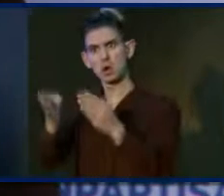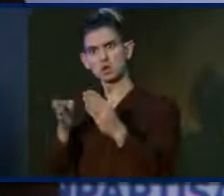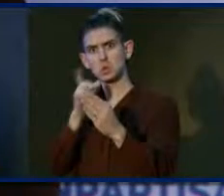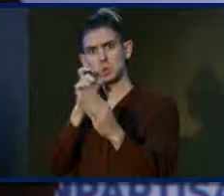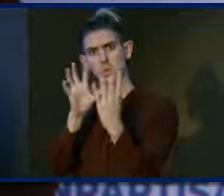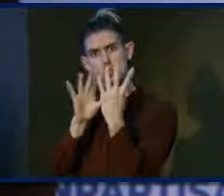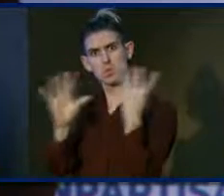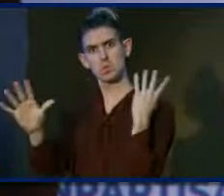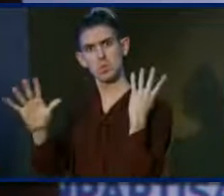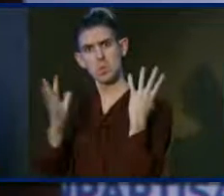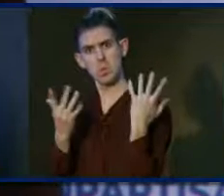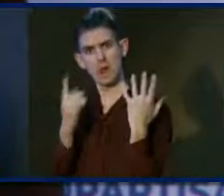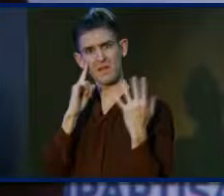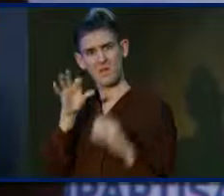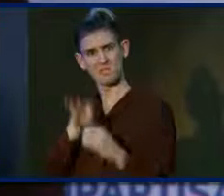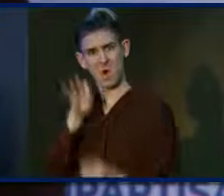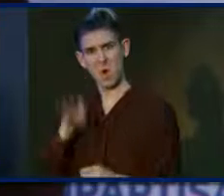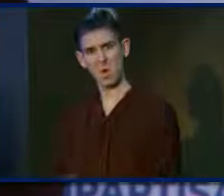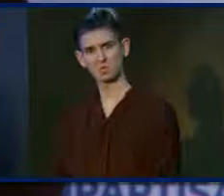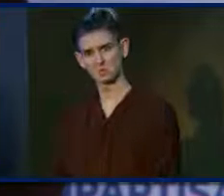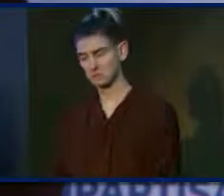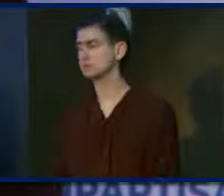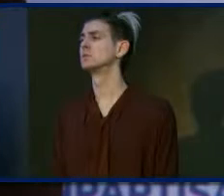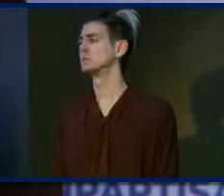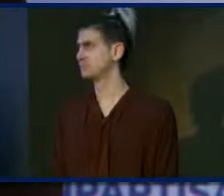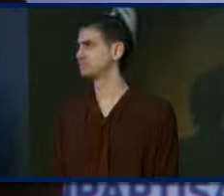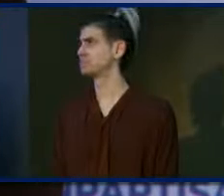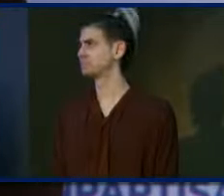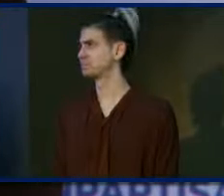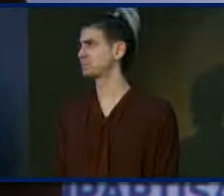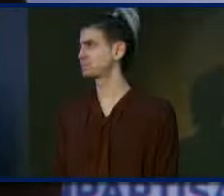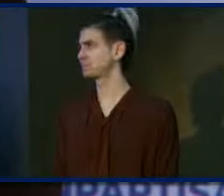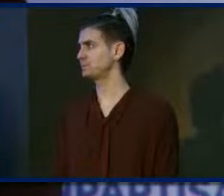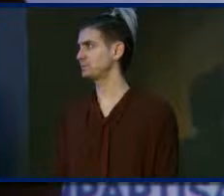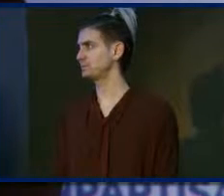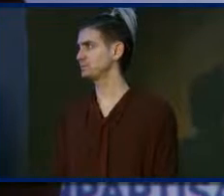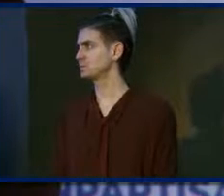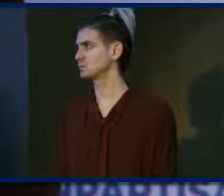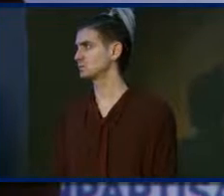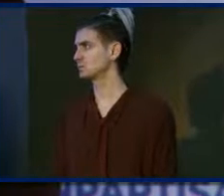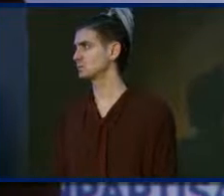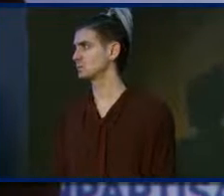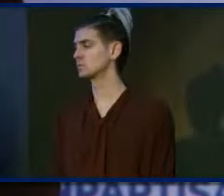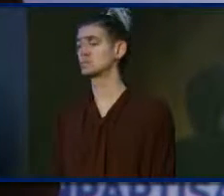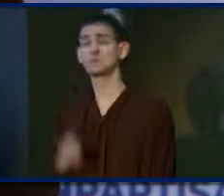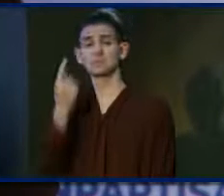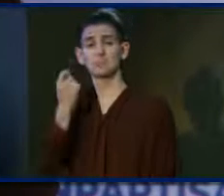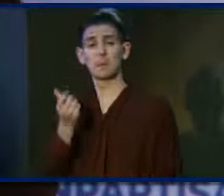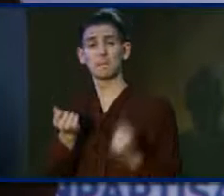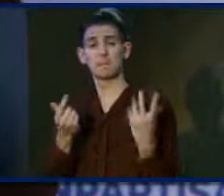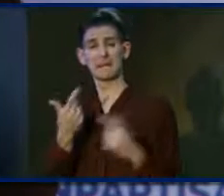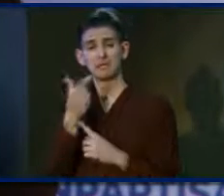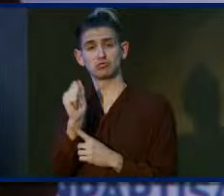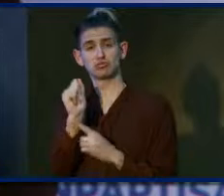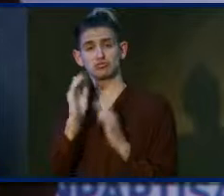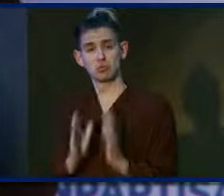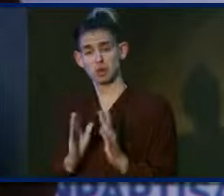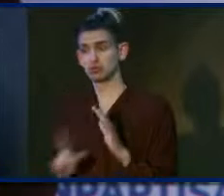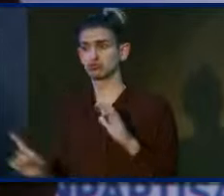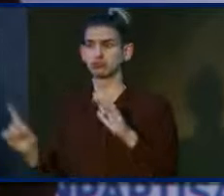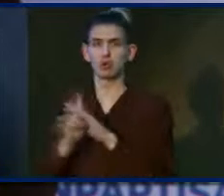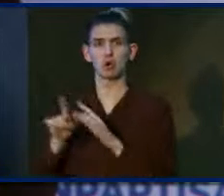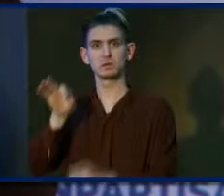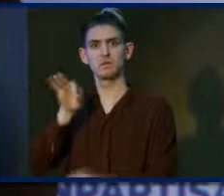ballot. Make no mistake, we saw this response because millions of Georgians who look like me showed up to vote